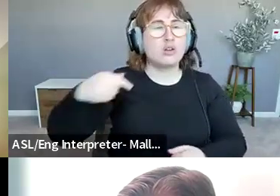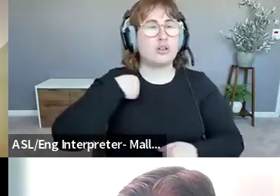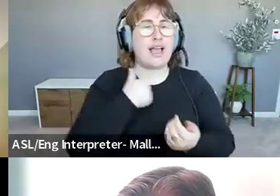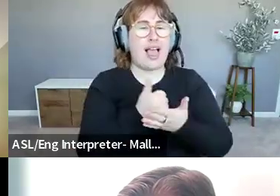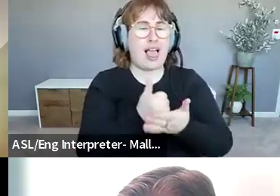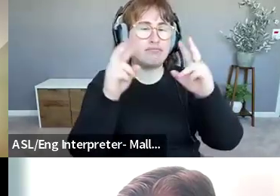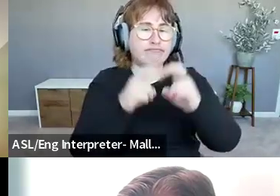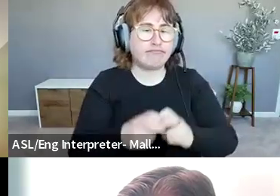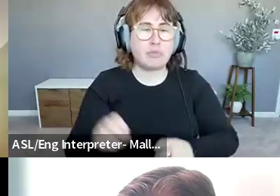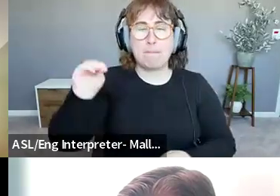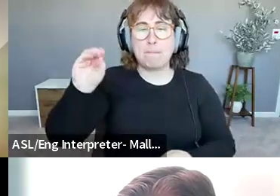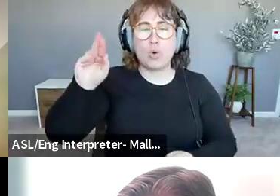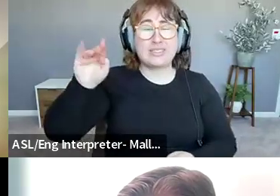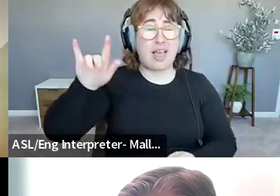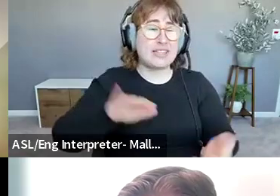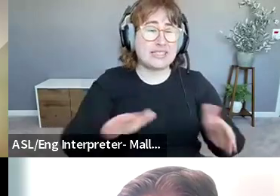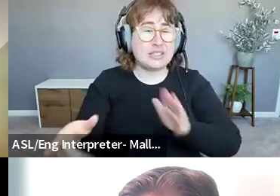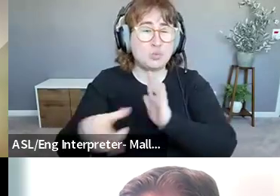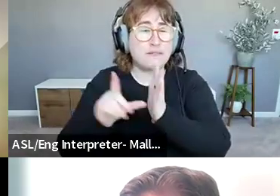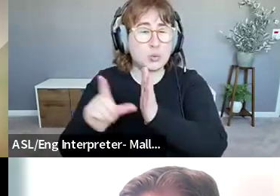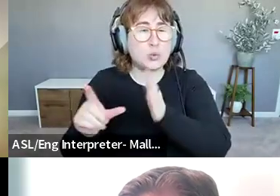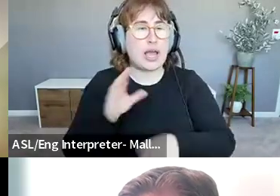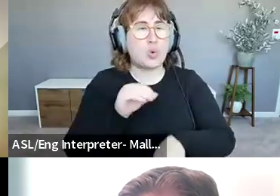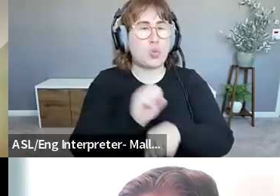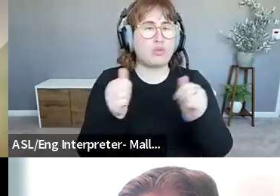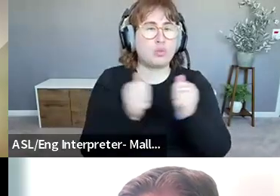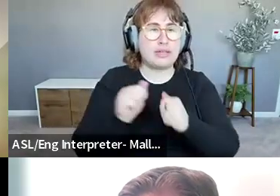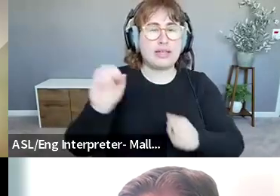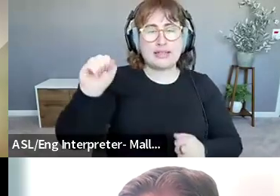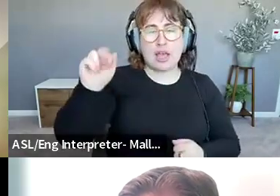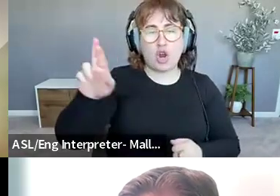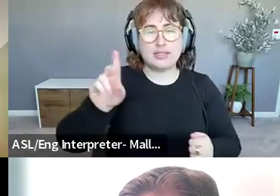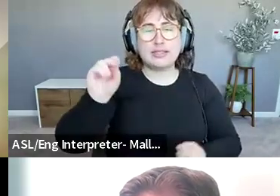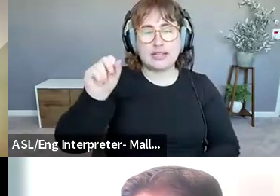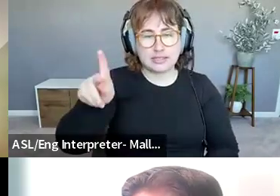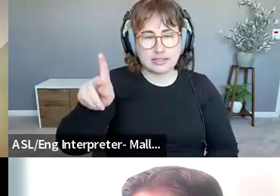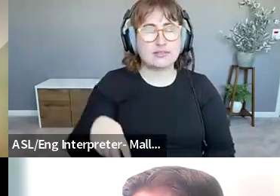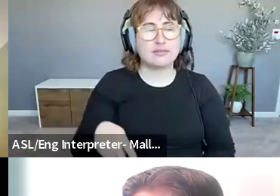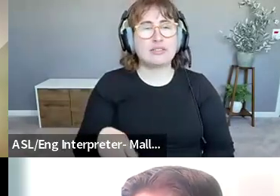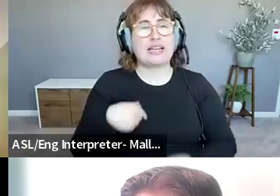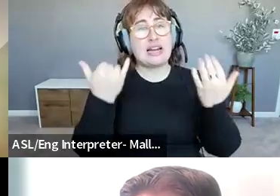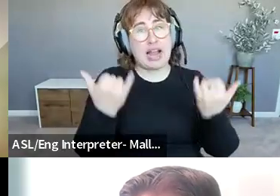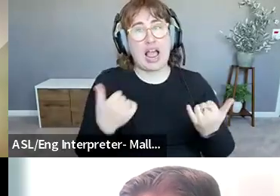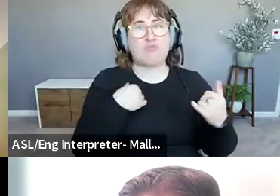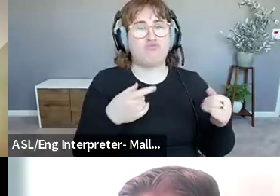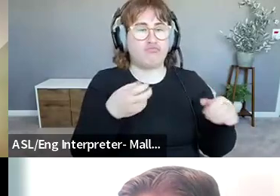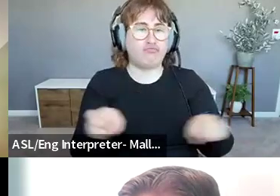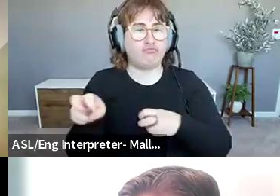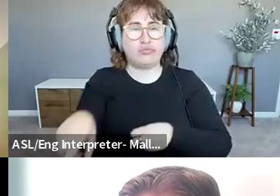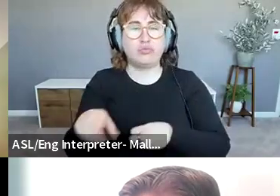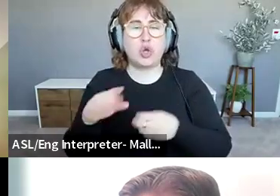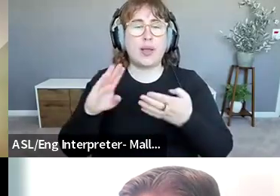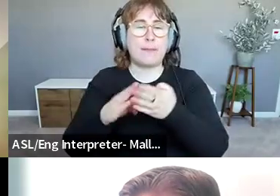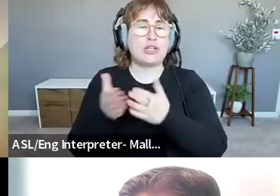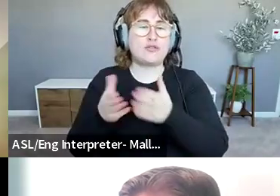mortality review process and work closely with the SIR desk. And now I've moved into this community services